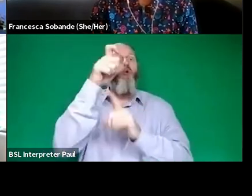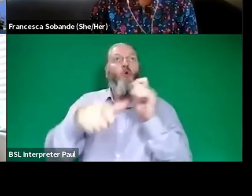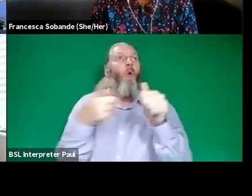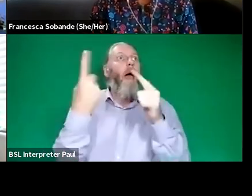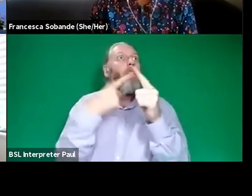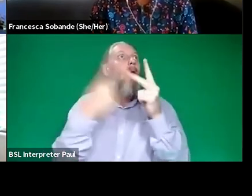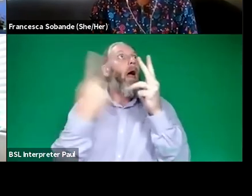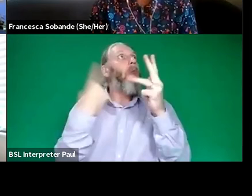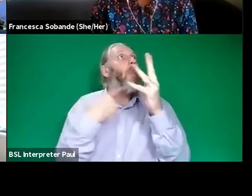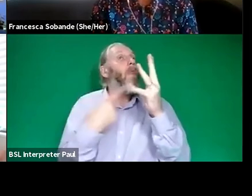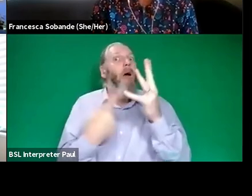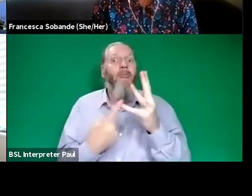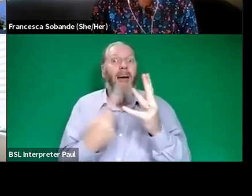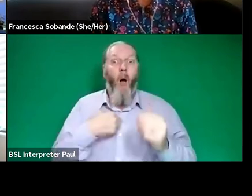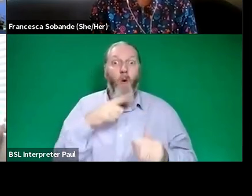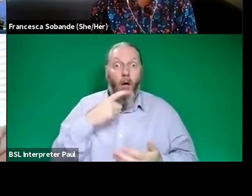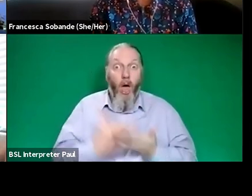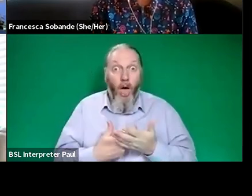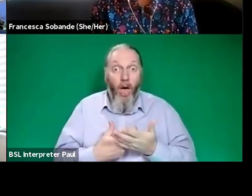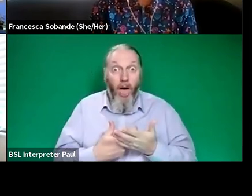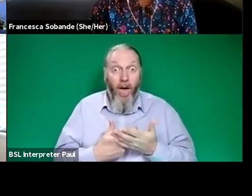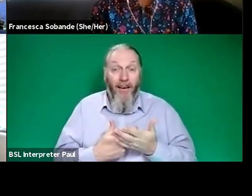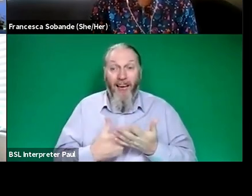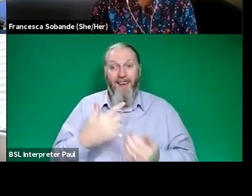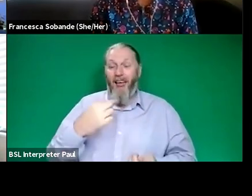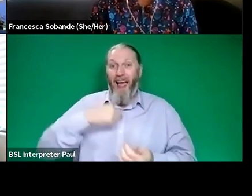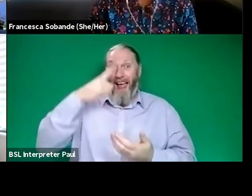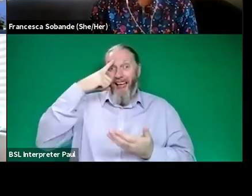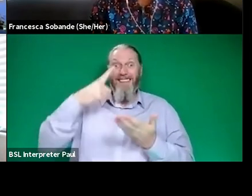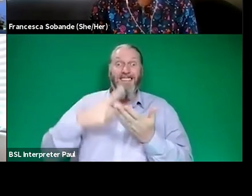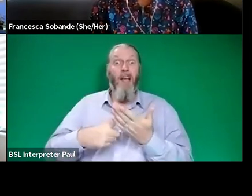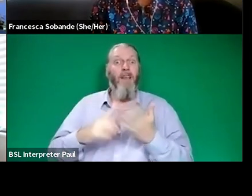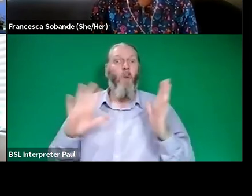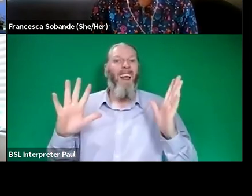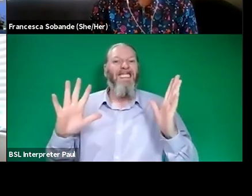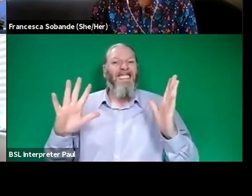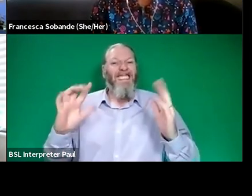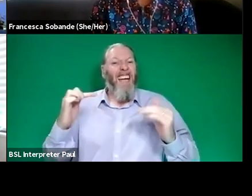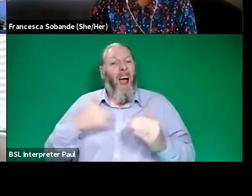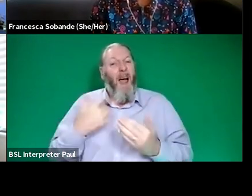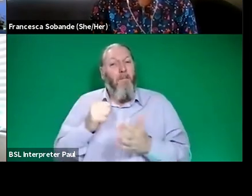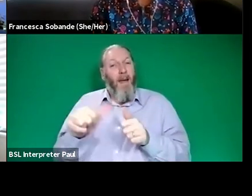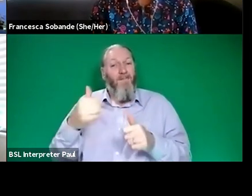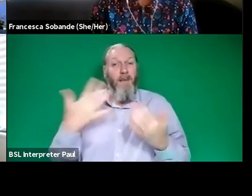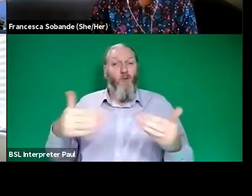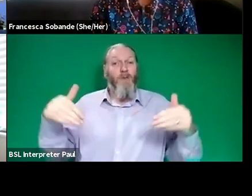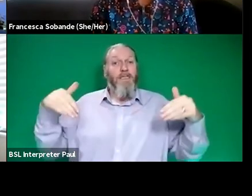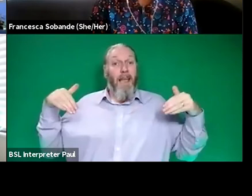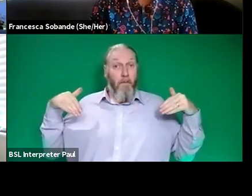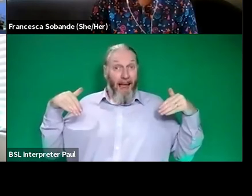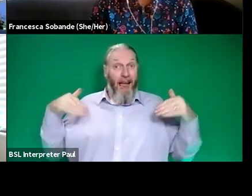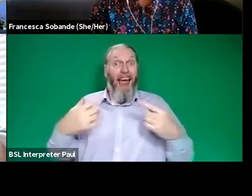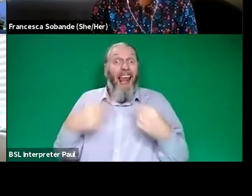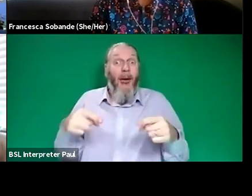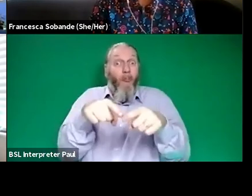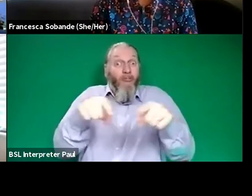guys, I don't know. And I decided at that moment, I was being a bit of a party pooper to step back and to let them take ownership of the ideas that they